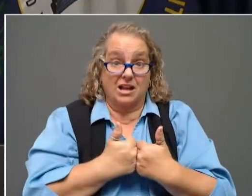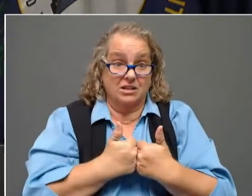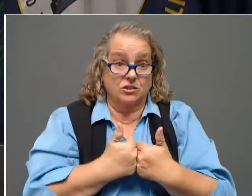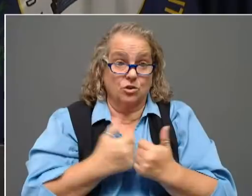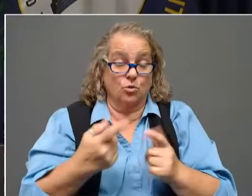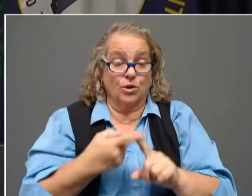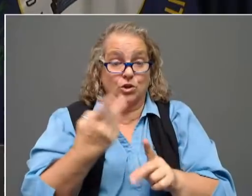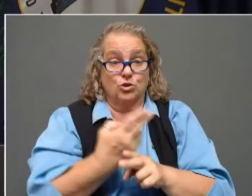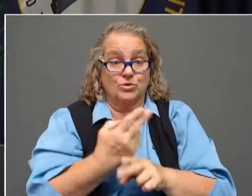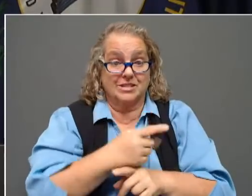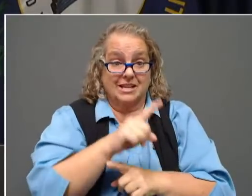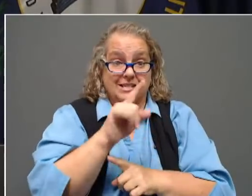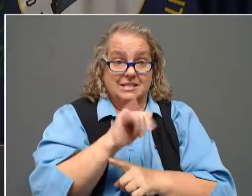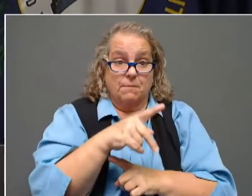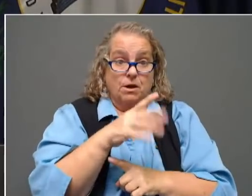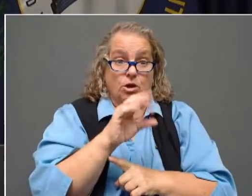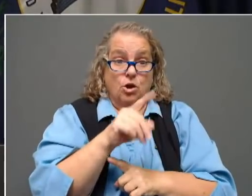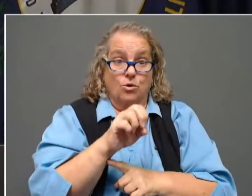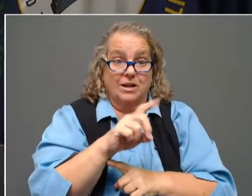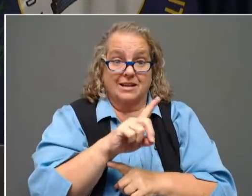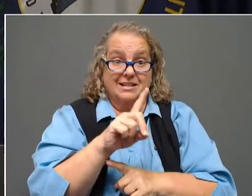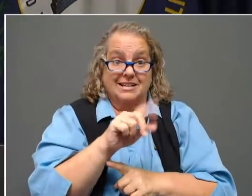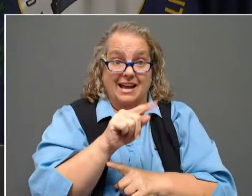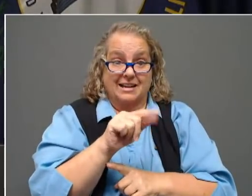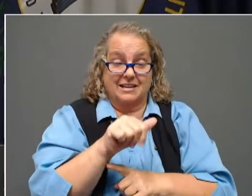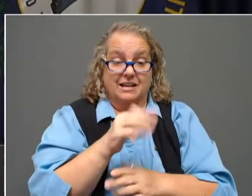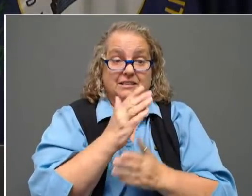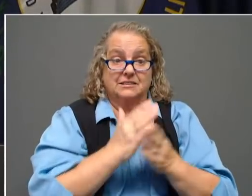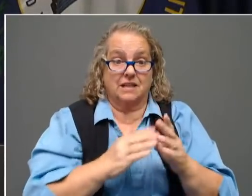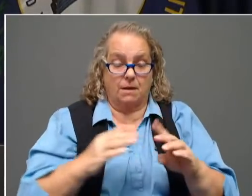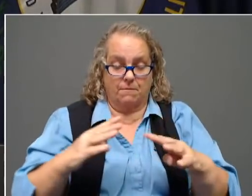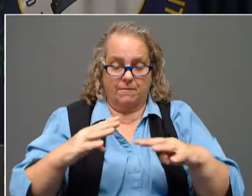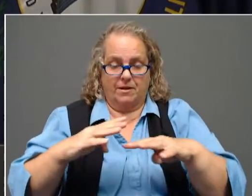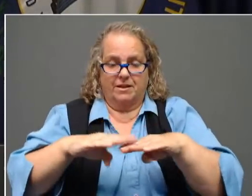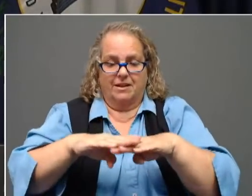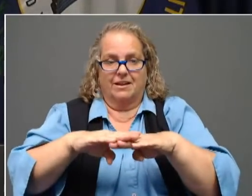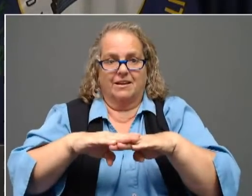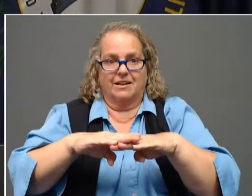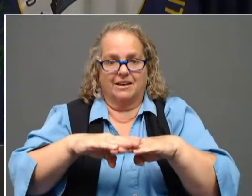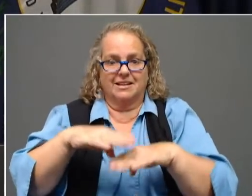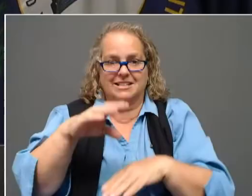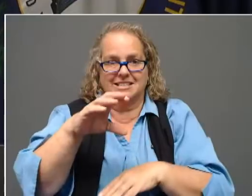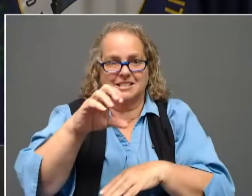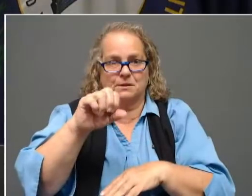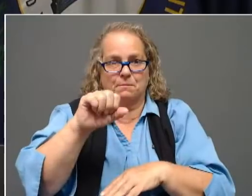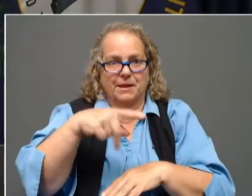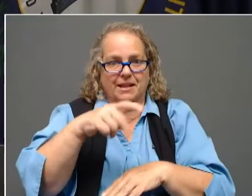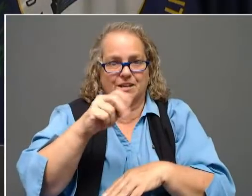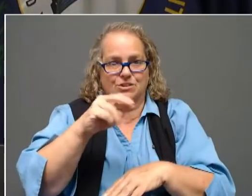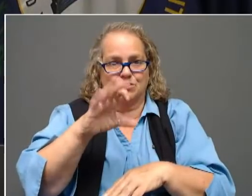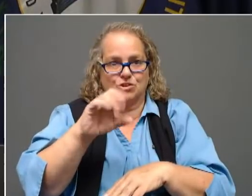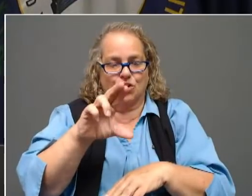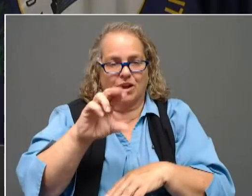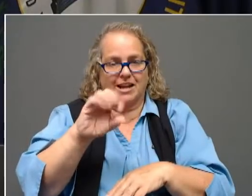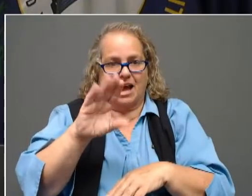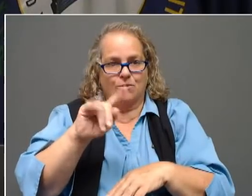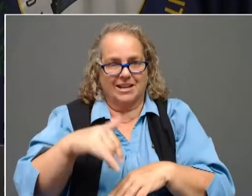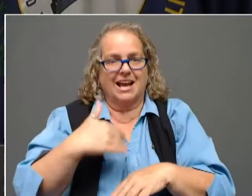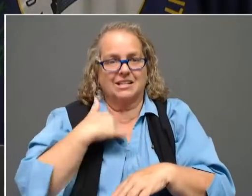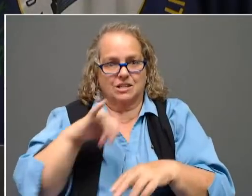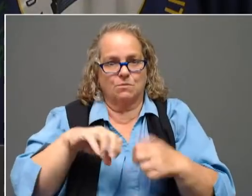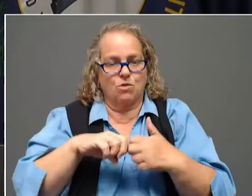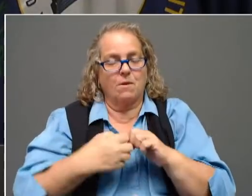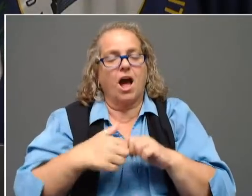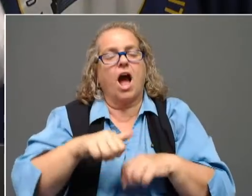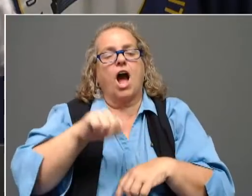data, some zip codes span counties, and so Spencer County has this. There's another variation. Federal facilities don't give,